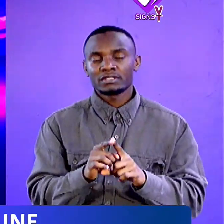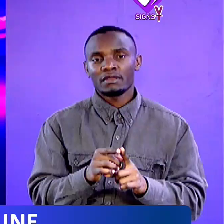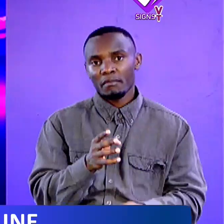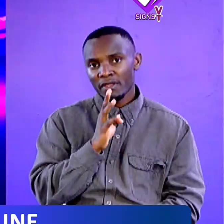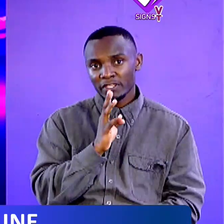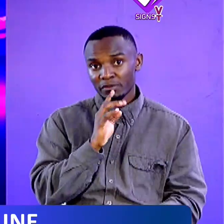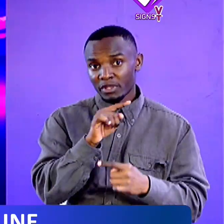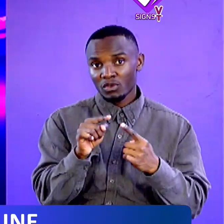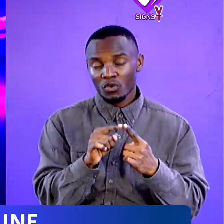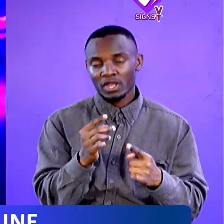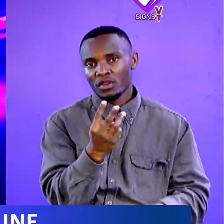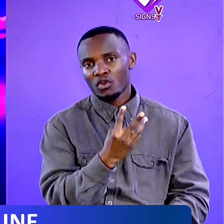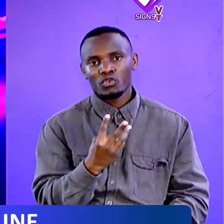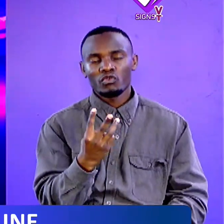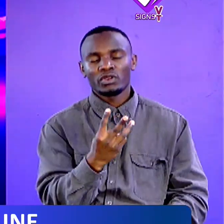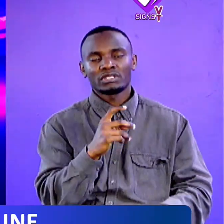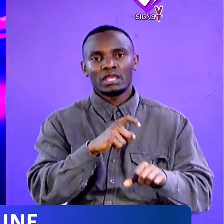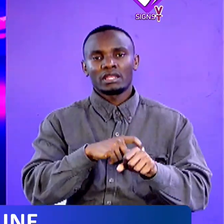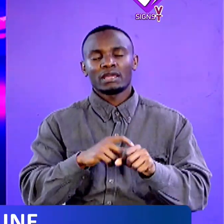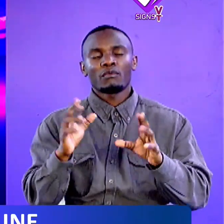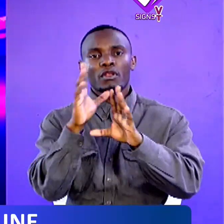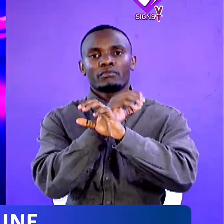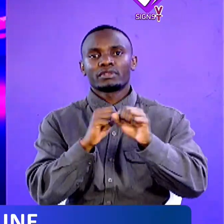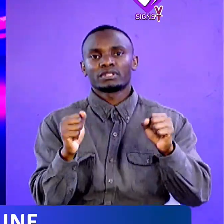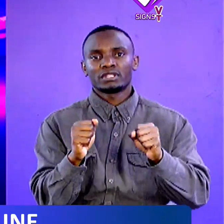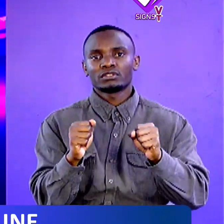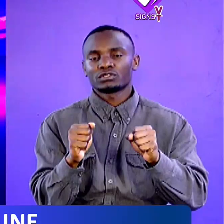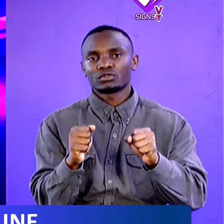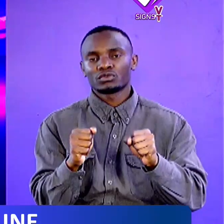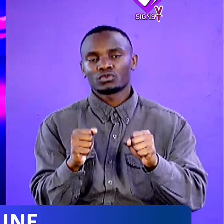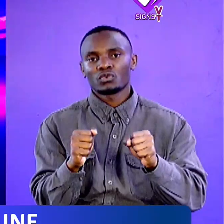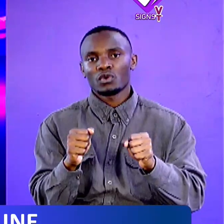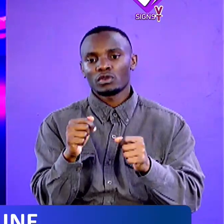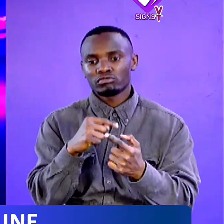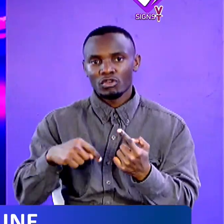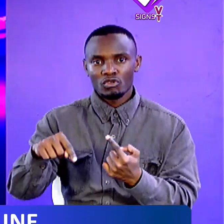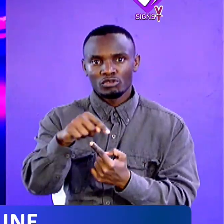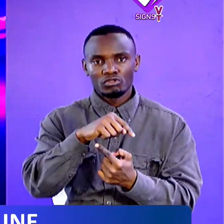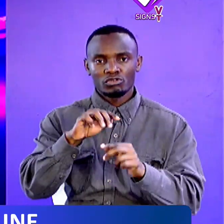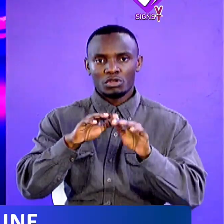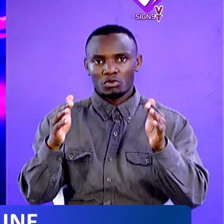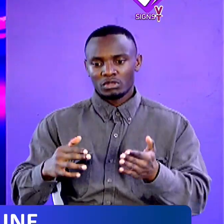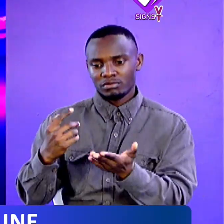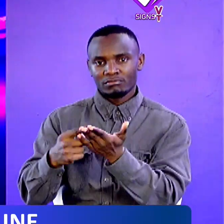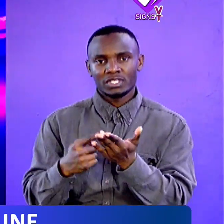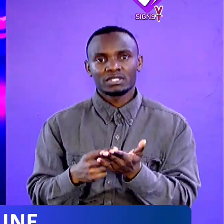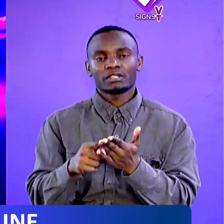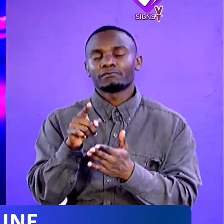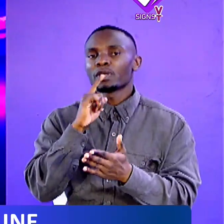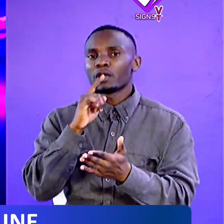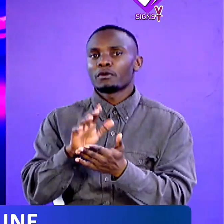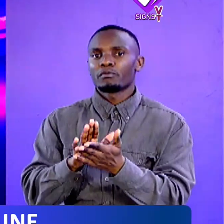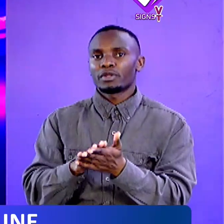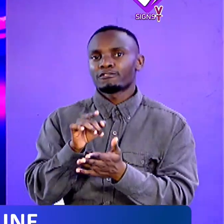August 6th, during Presidential Private Sector Roundtable in Nairobi, Ruto praised the initiative as a transformative